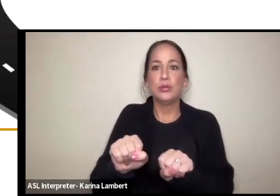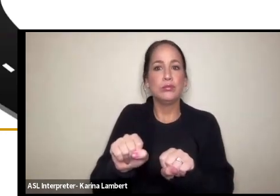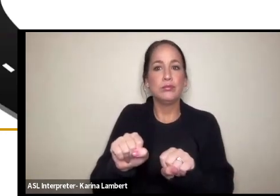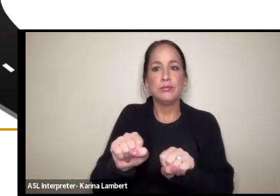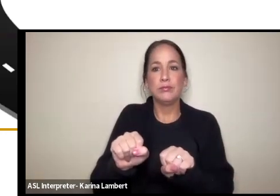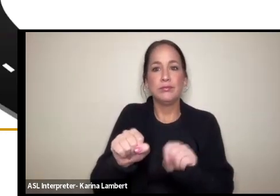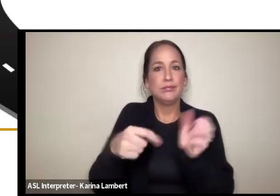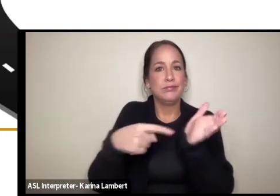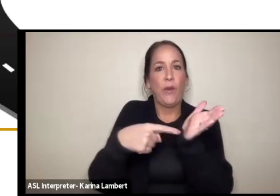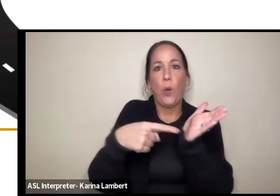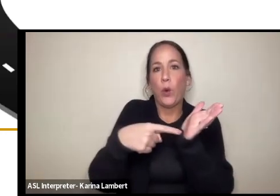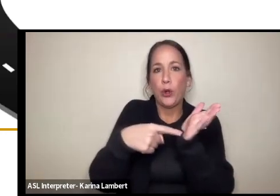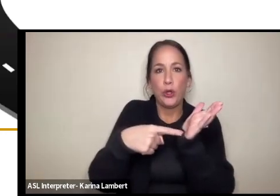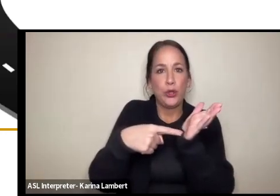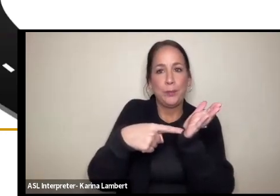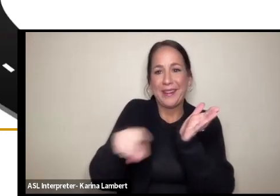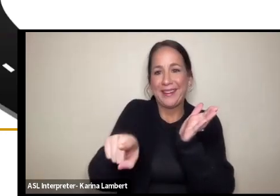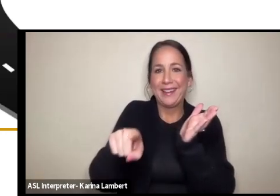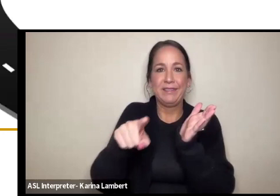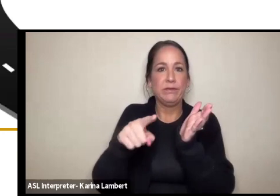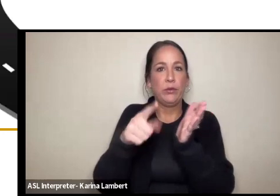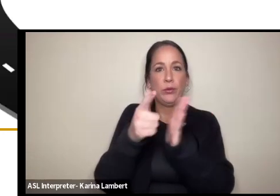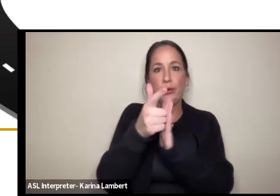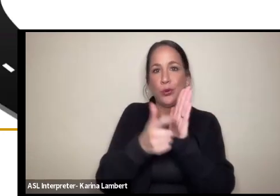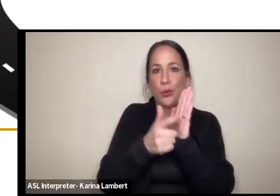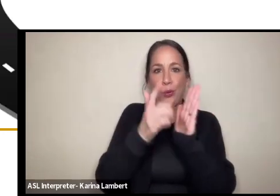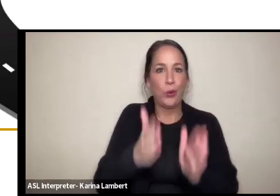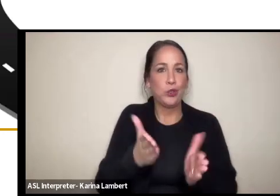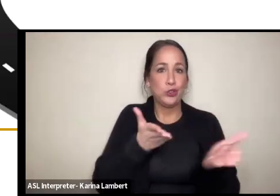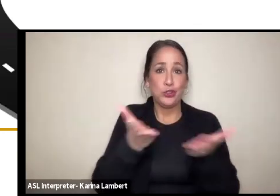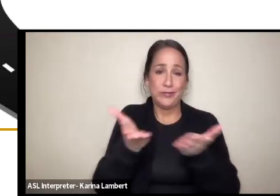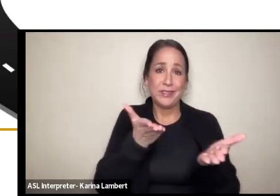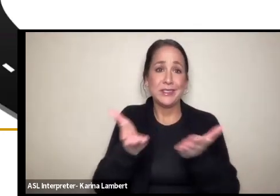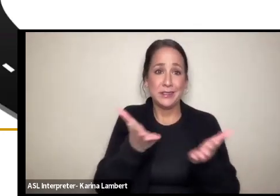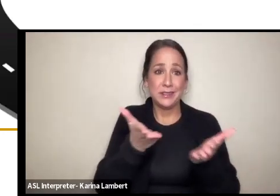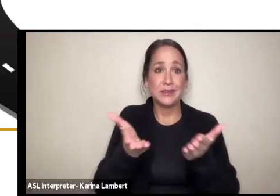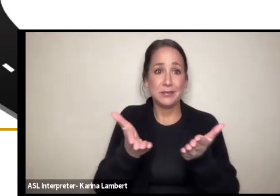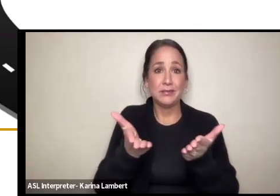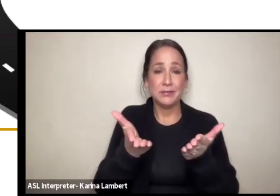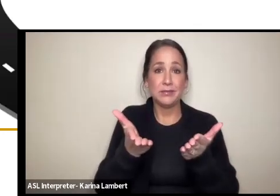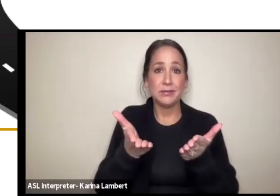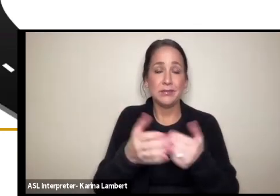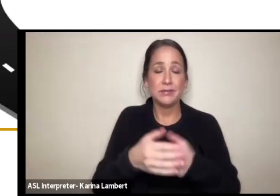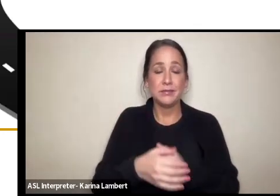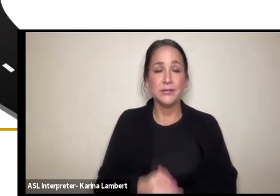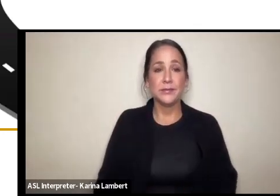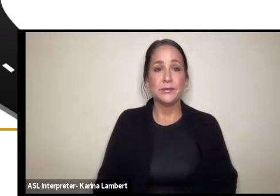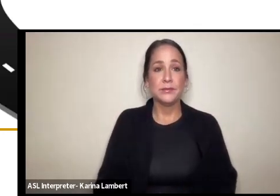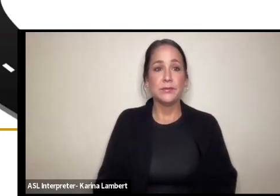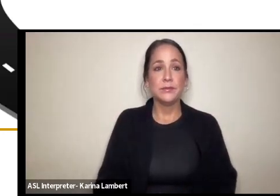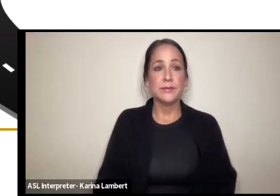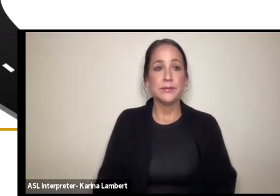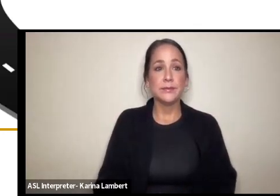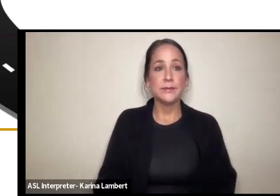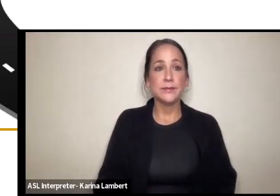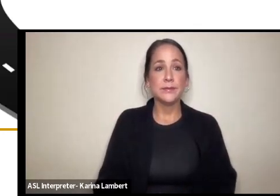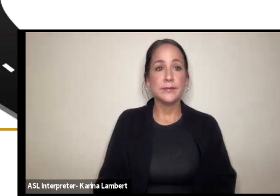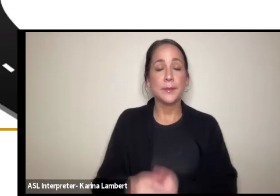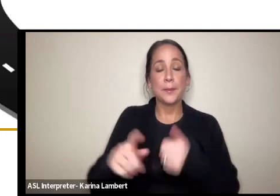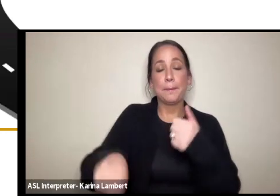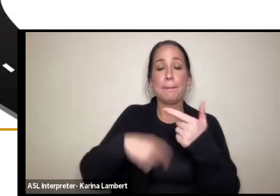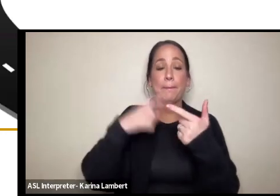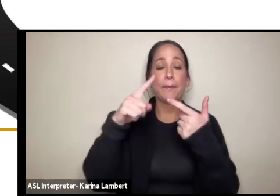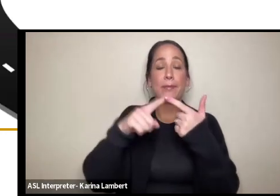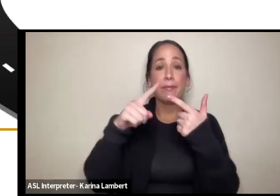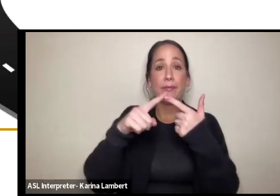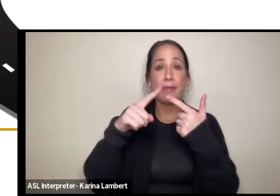to secure or to pay for services at a higher rate. And then the other area